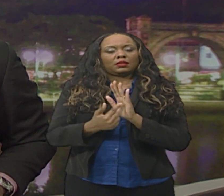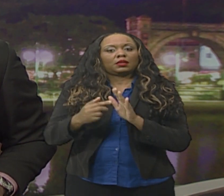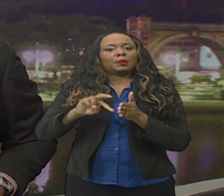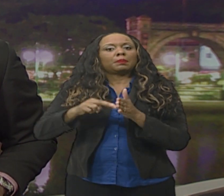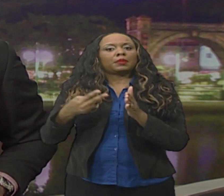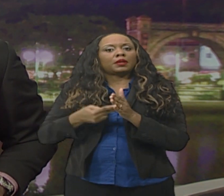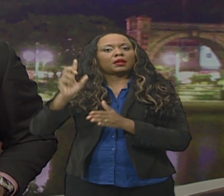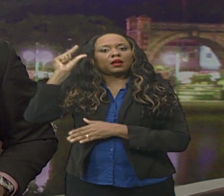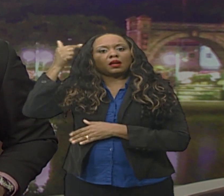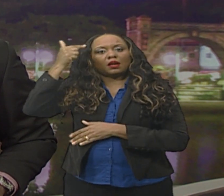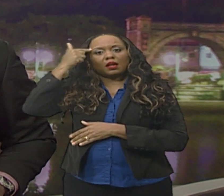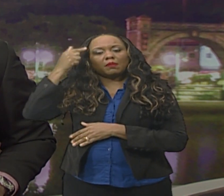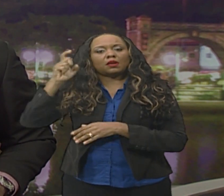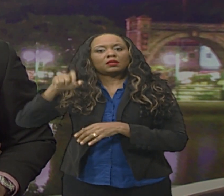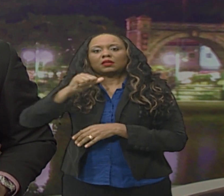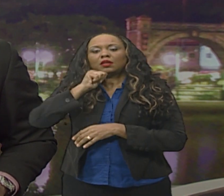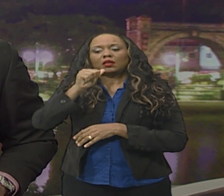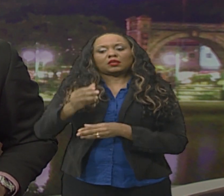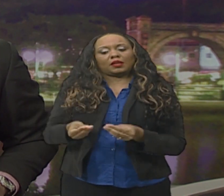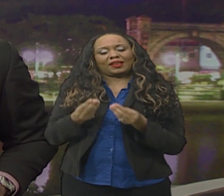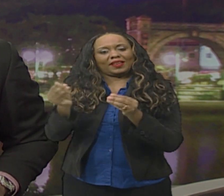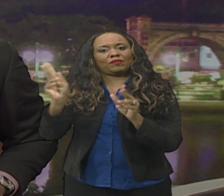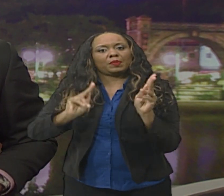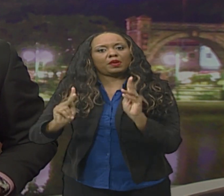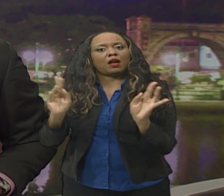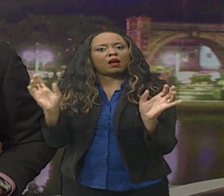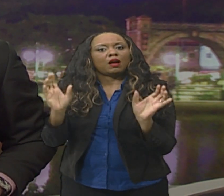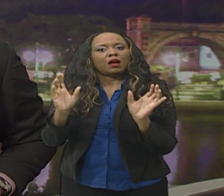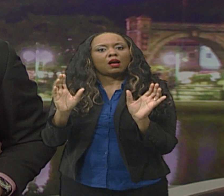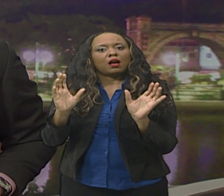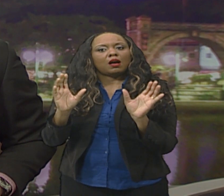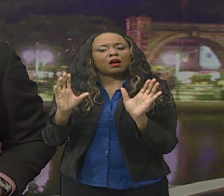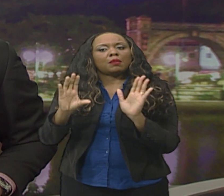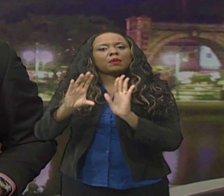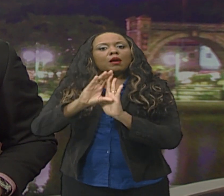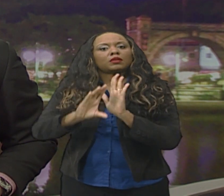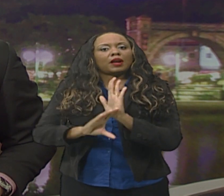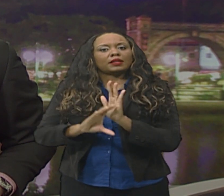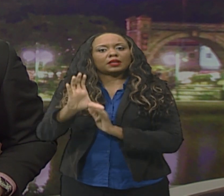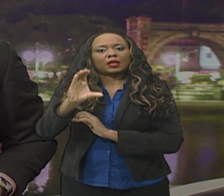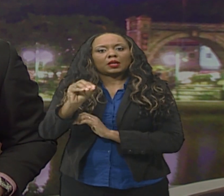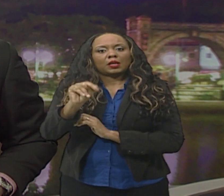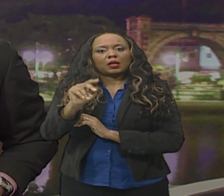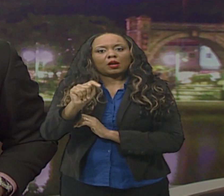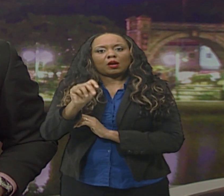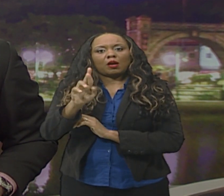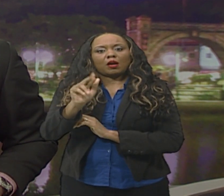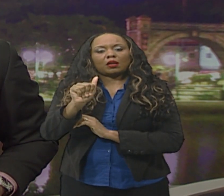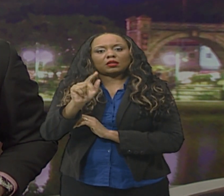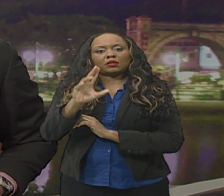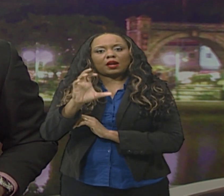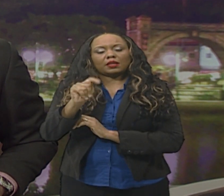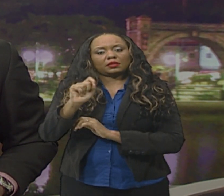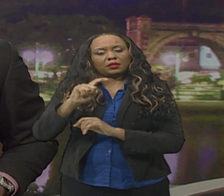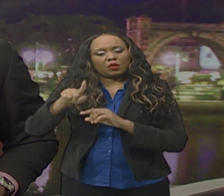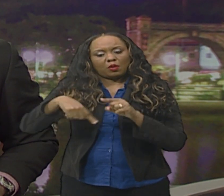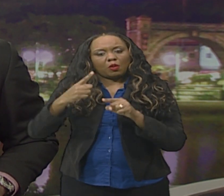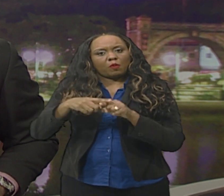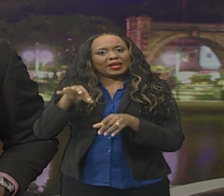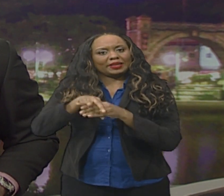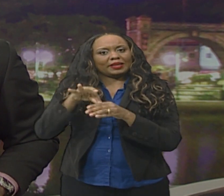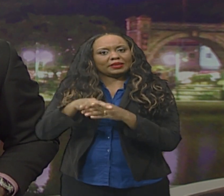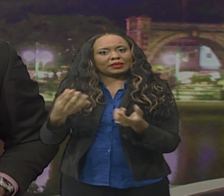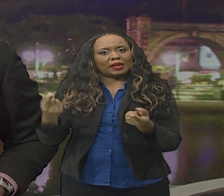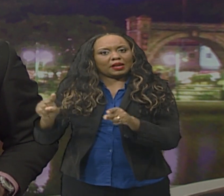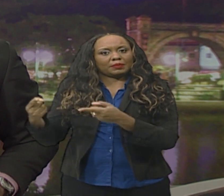into contracts when elections are called. Prime Minister Mia Amor-Motley put forward the recommendation during a St. Michael's South East